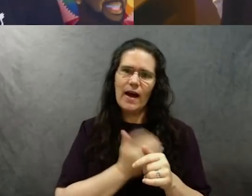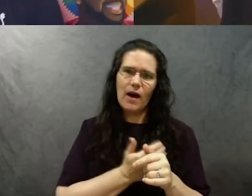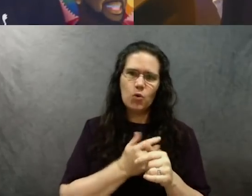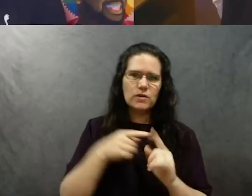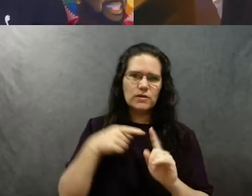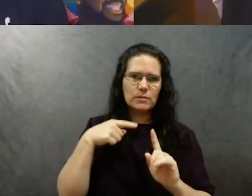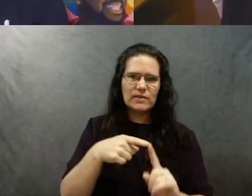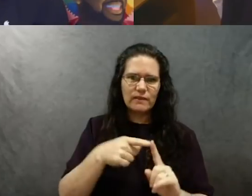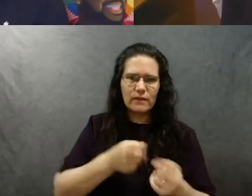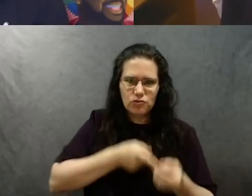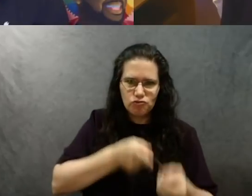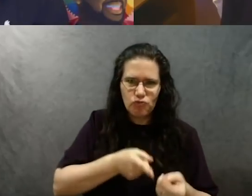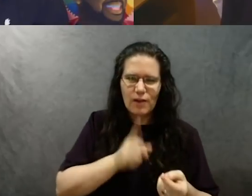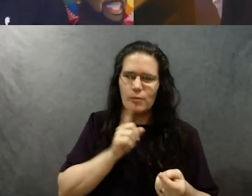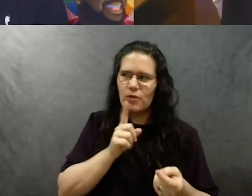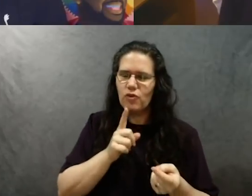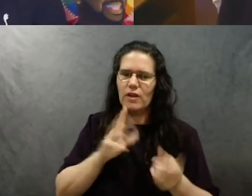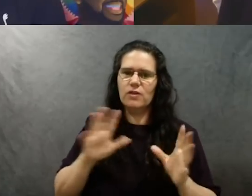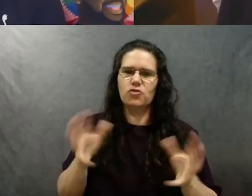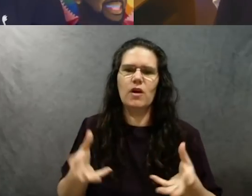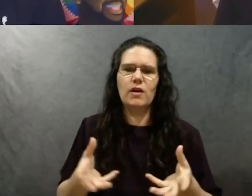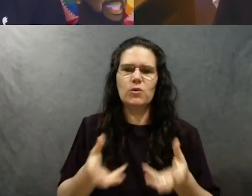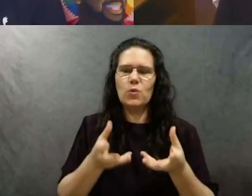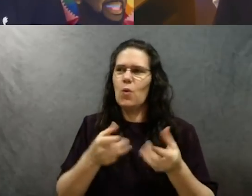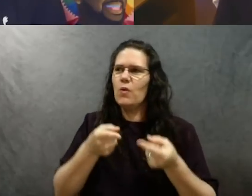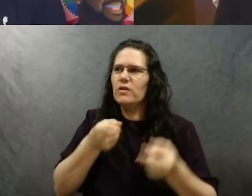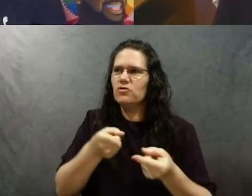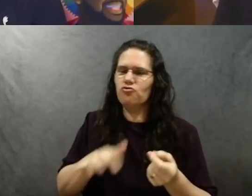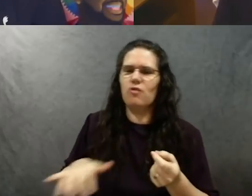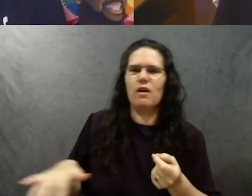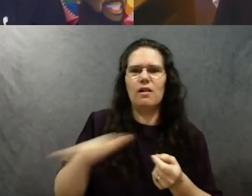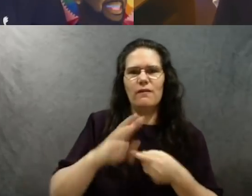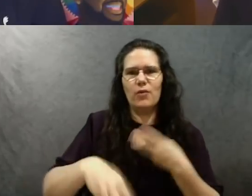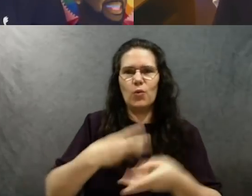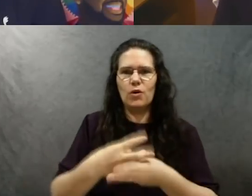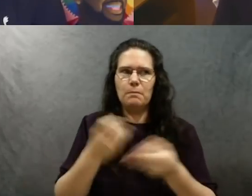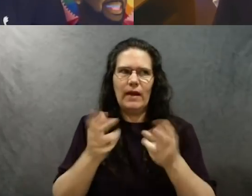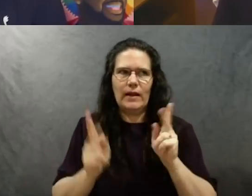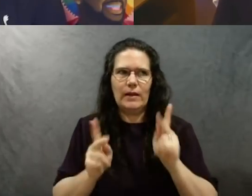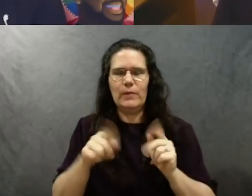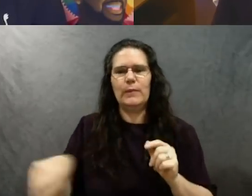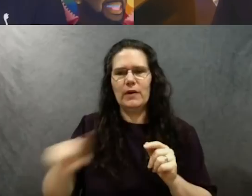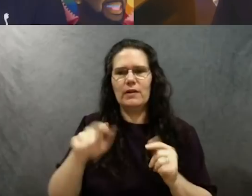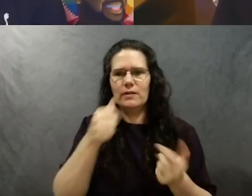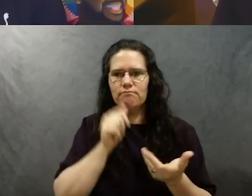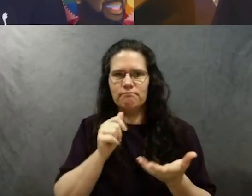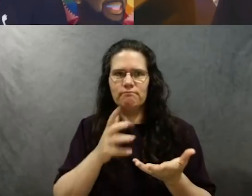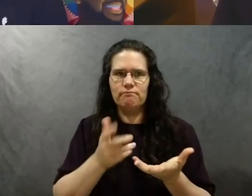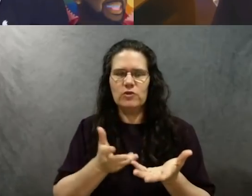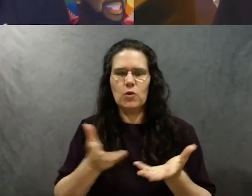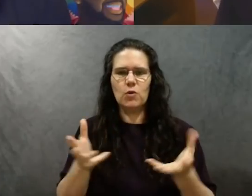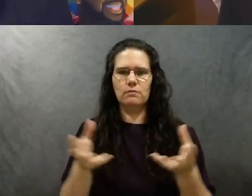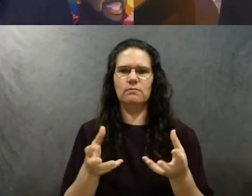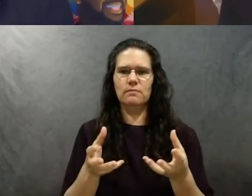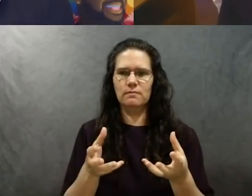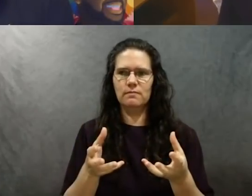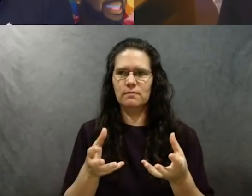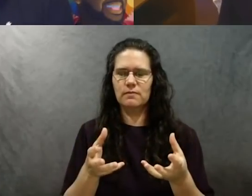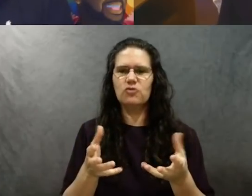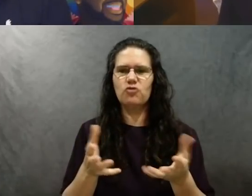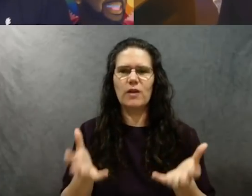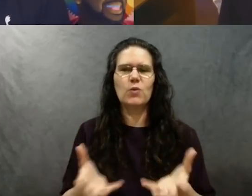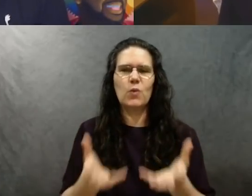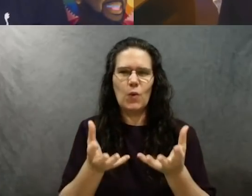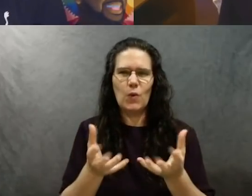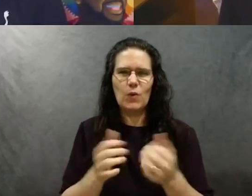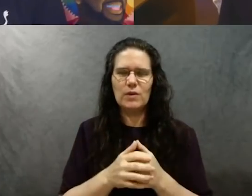the struggle of the world. Of so many folks around us. You know, there's deep conflict,